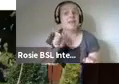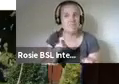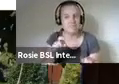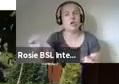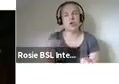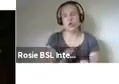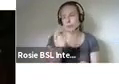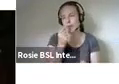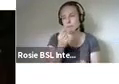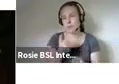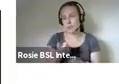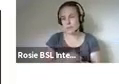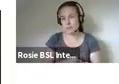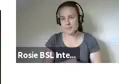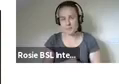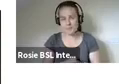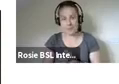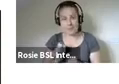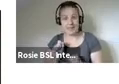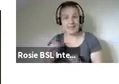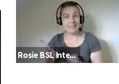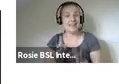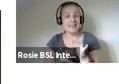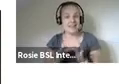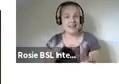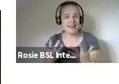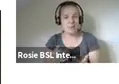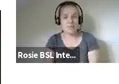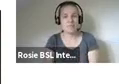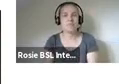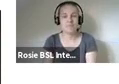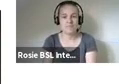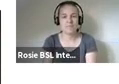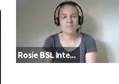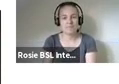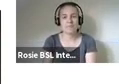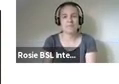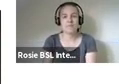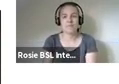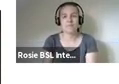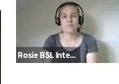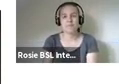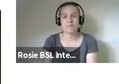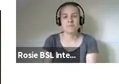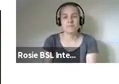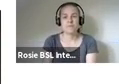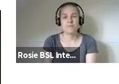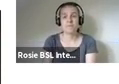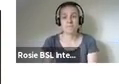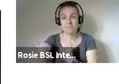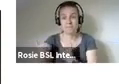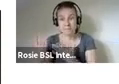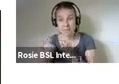that, hopefully, if he's sending the link. Okay, so over to Emma.